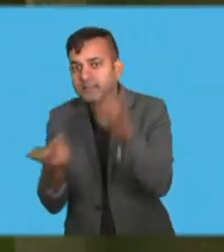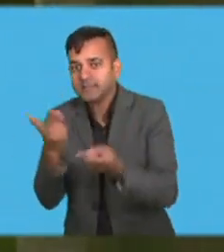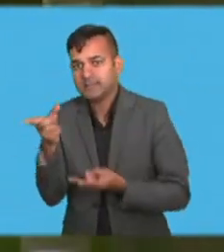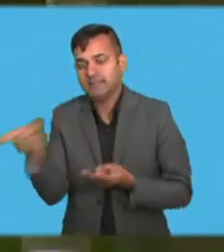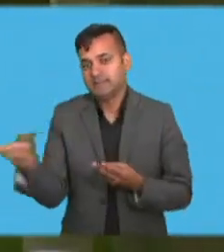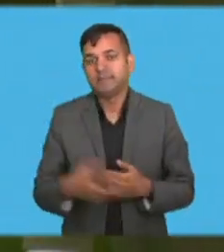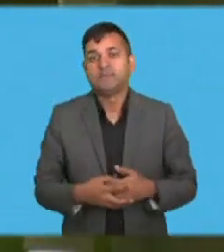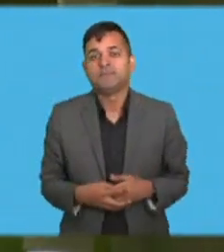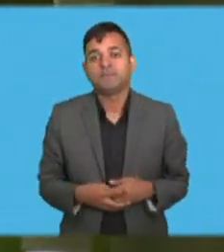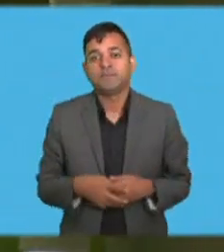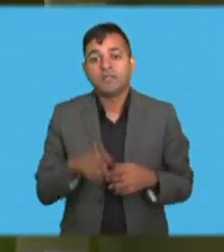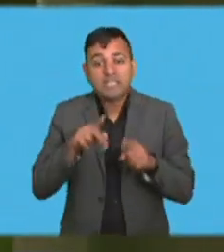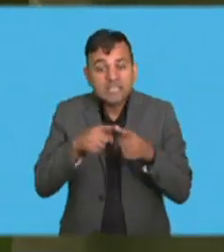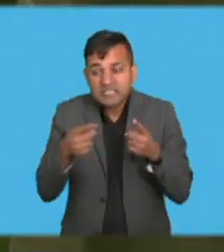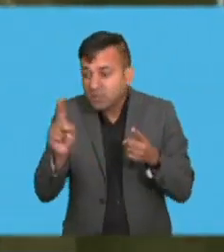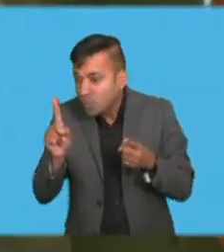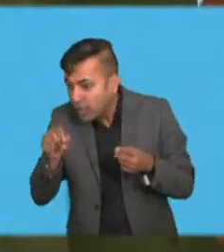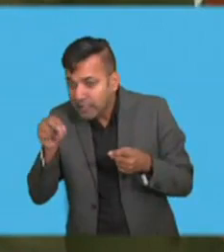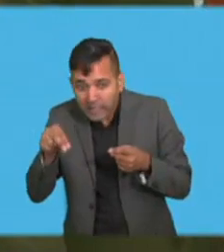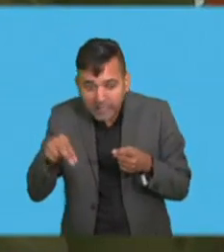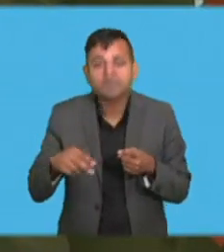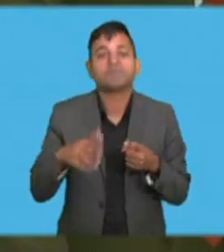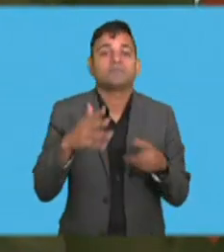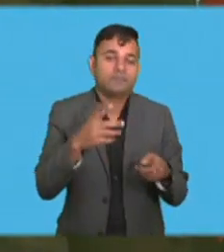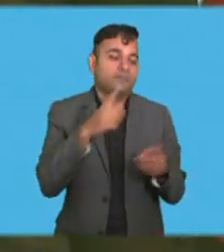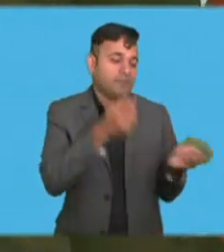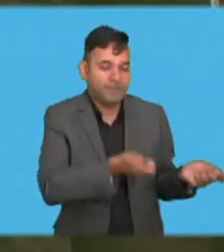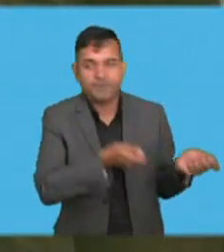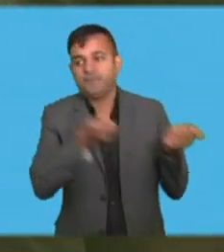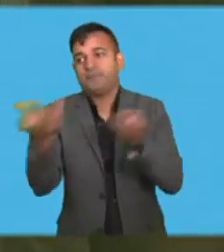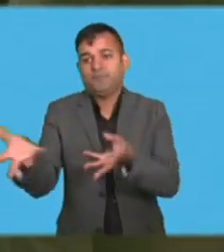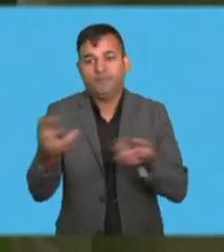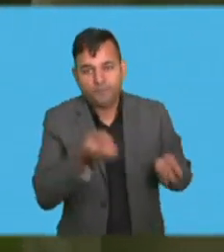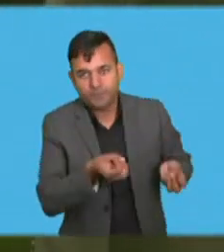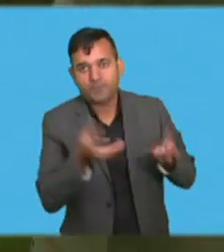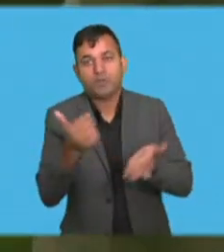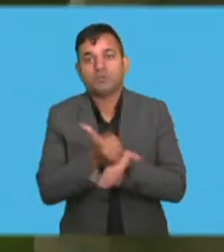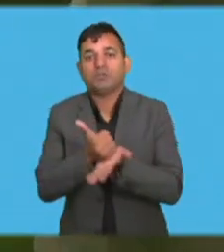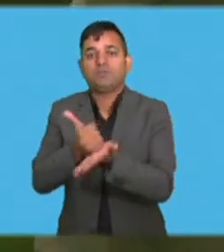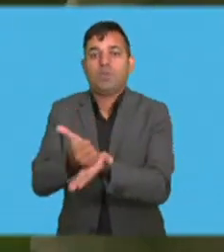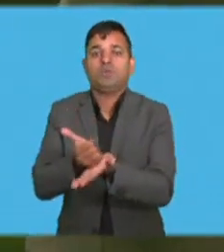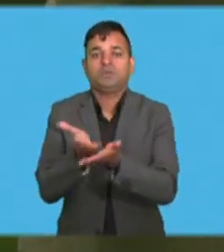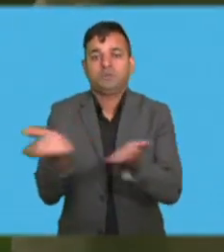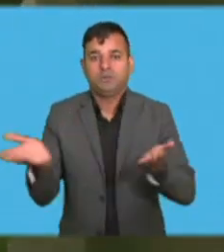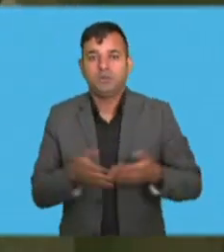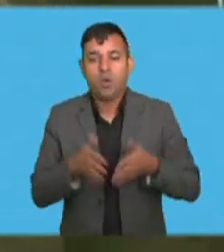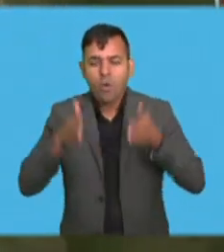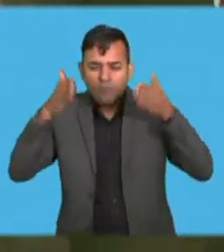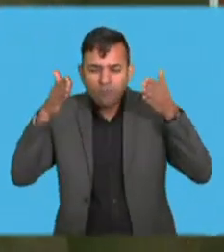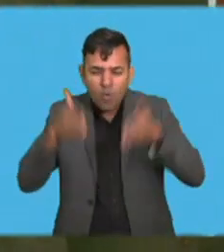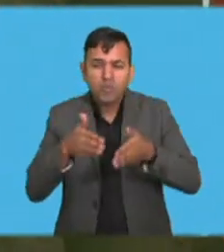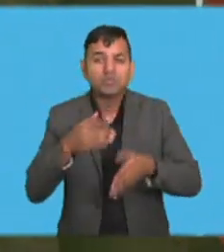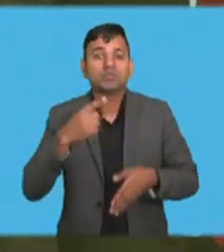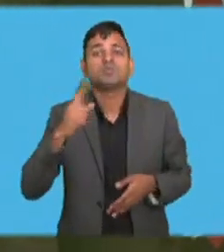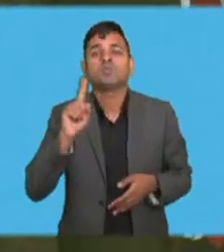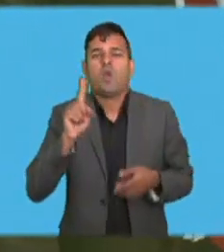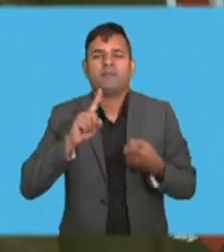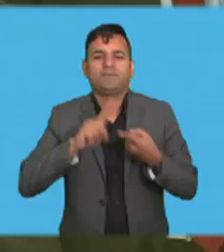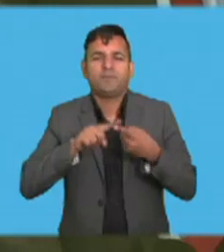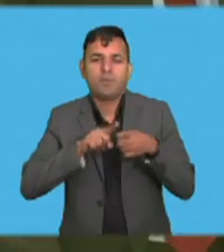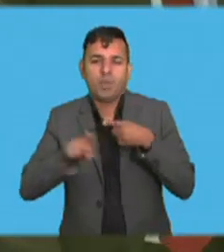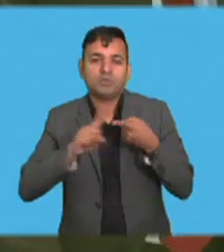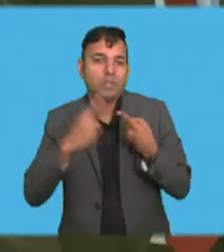stores for assistance. We focused mainly on water needs because water sources was in great